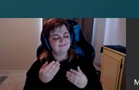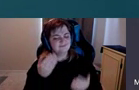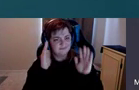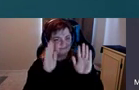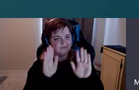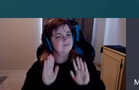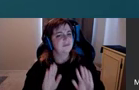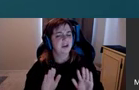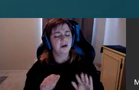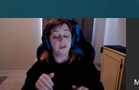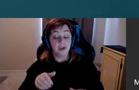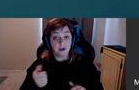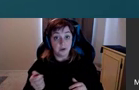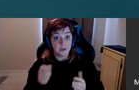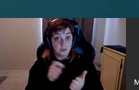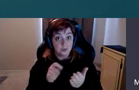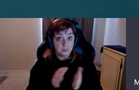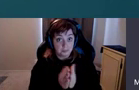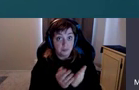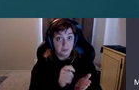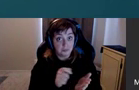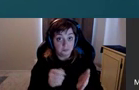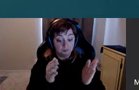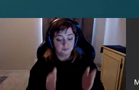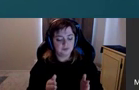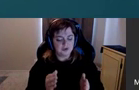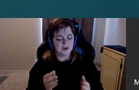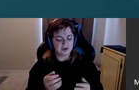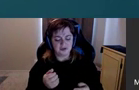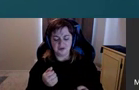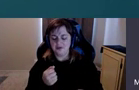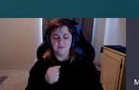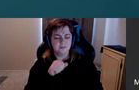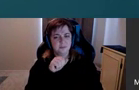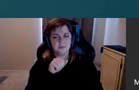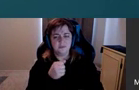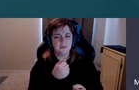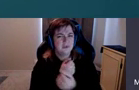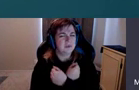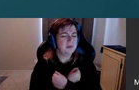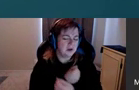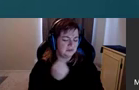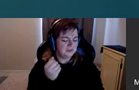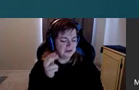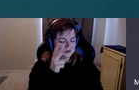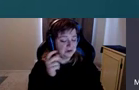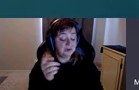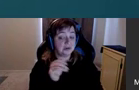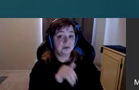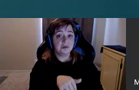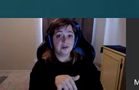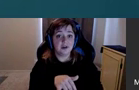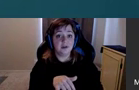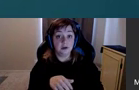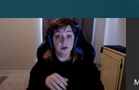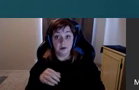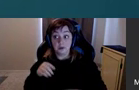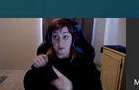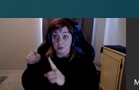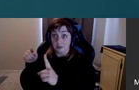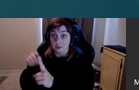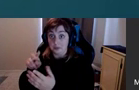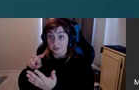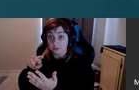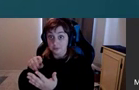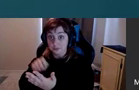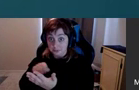myself, feel great hearing that, because I think that's a lot of the goals of people writing. And also, Tasha, feel free